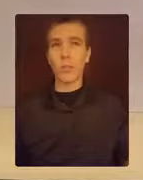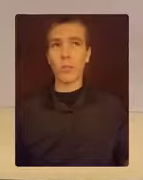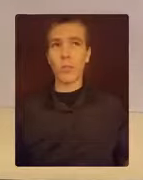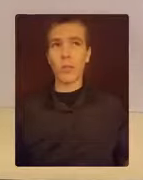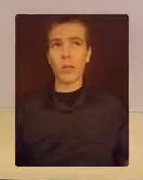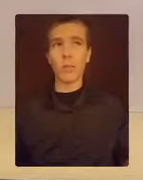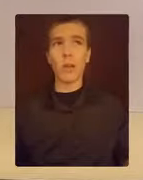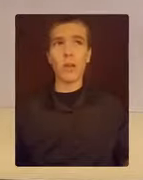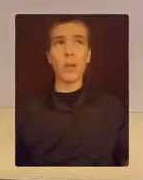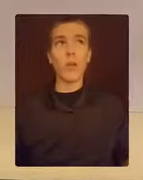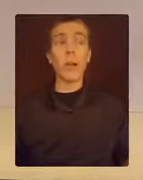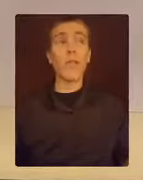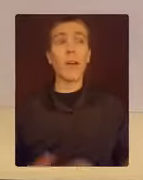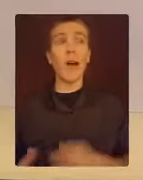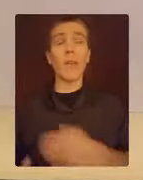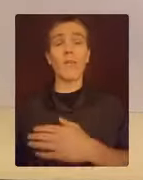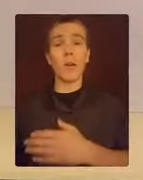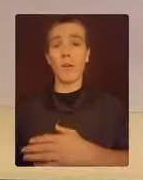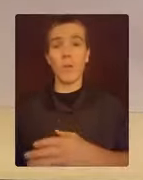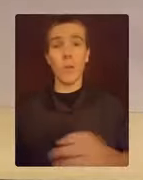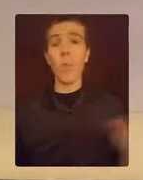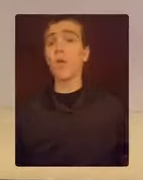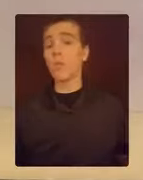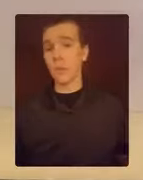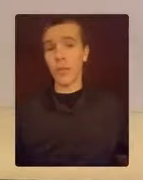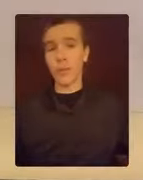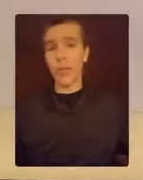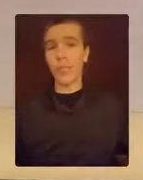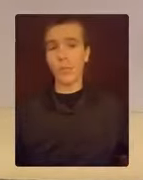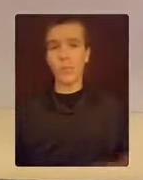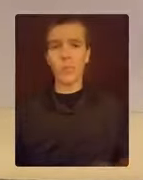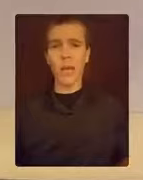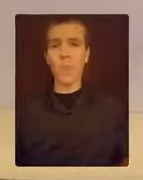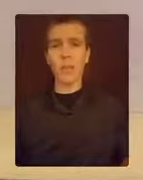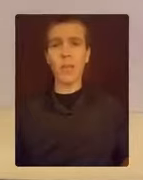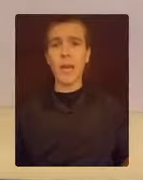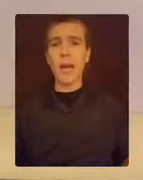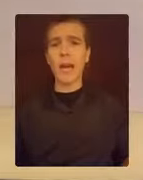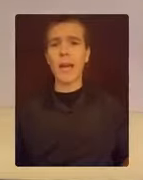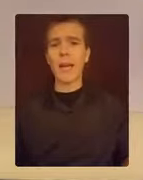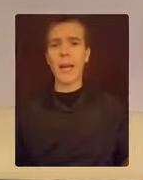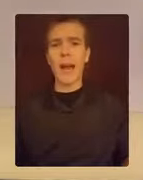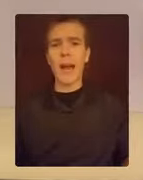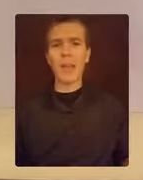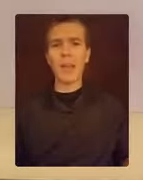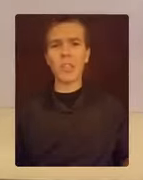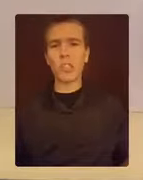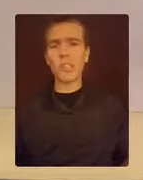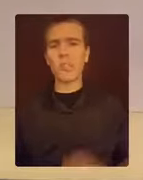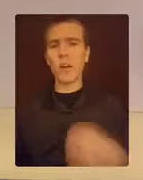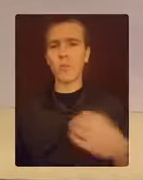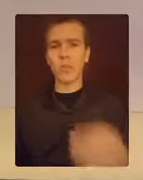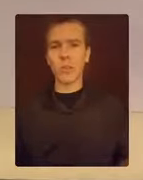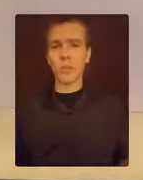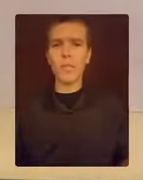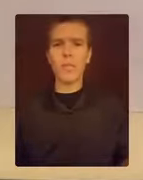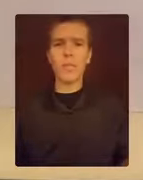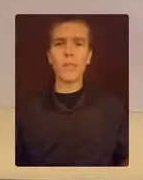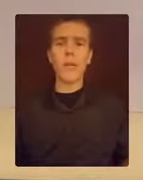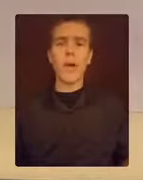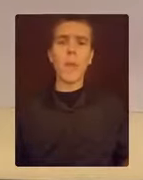This was not too long ago. I mean, I have a multitude of occasions where this has happened, and I initially thought it was just